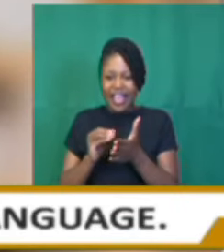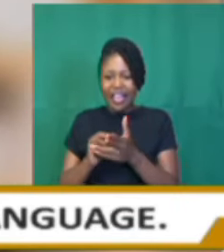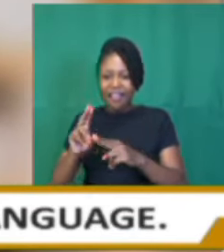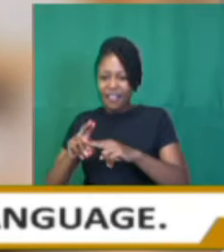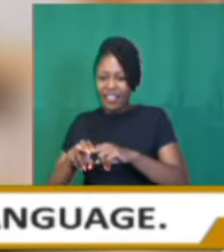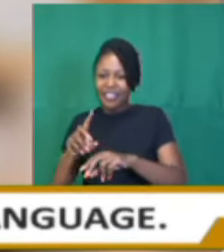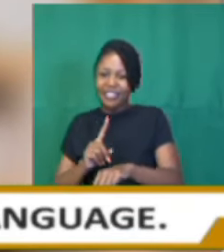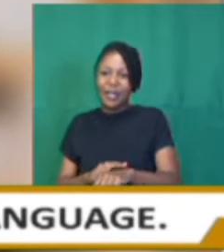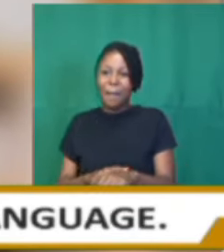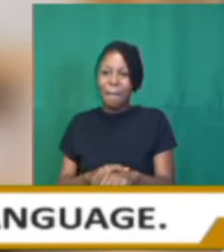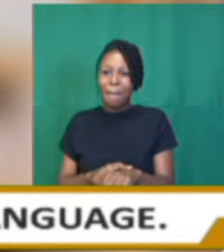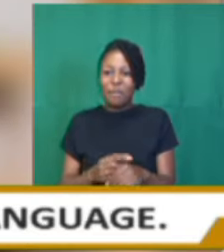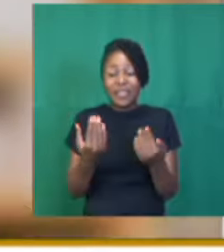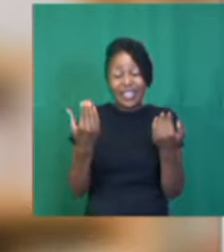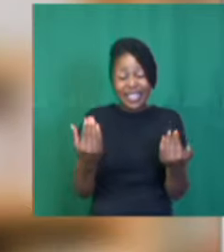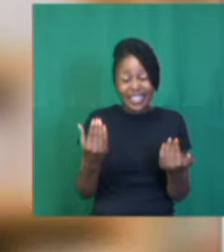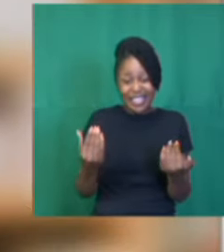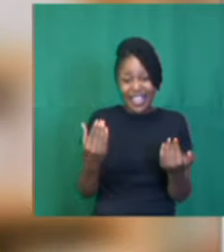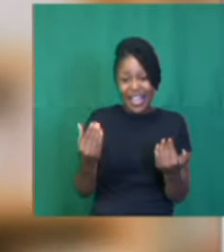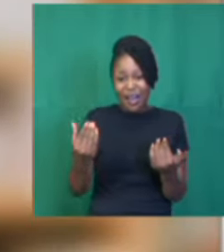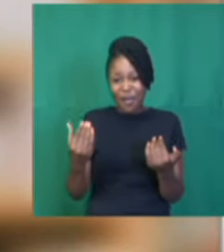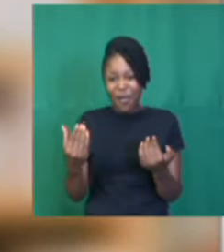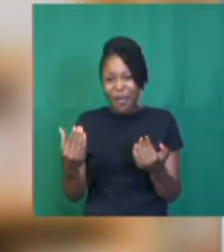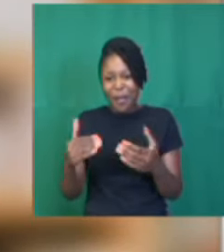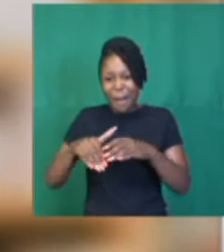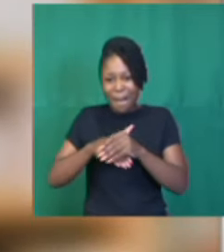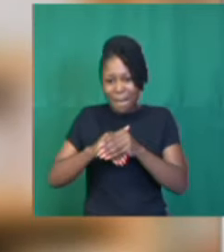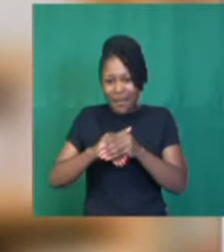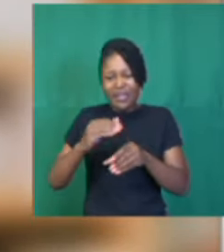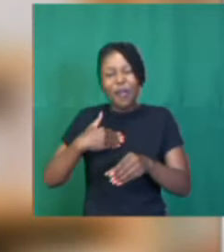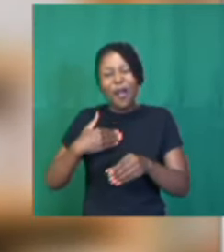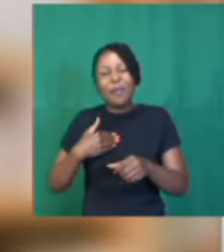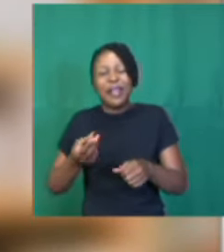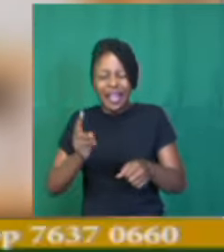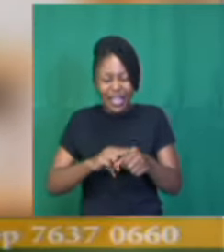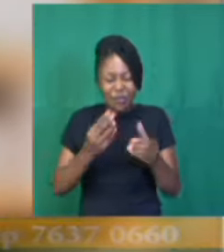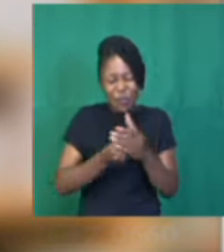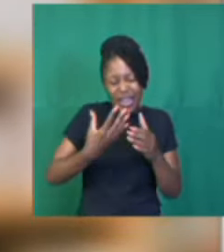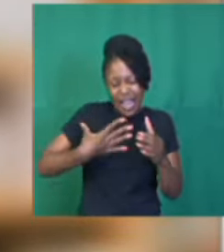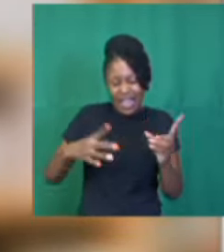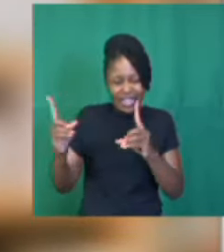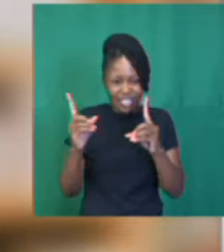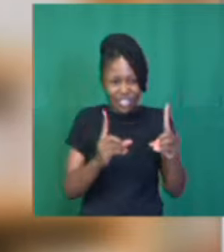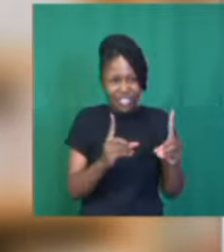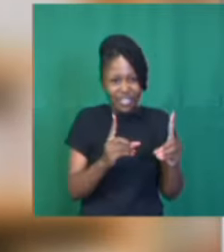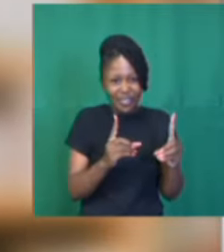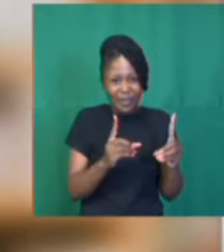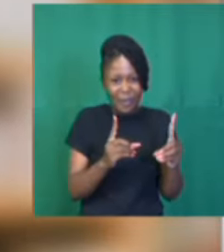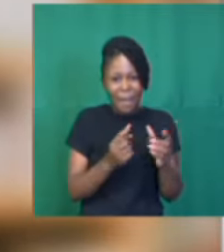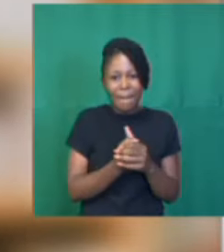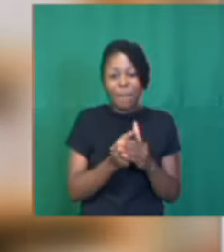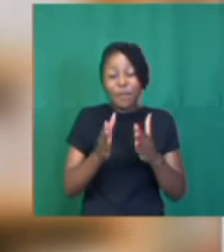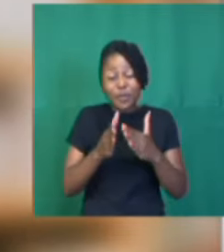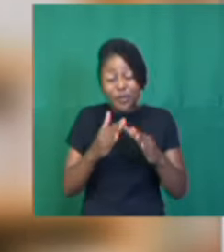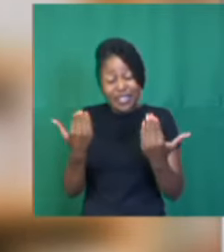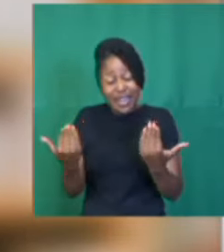birthday girl, is about to come in for the next lesson with another teacher. So stay tuned, because the Form